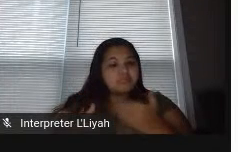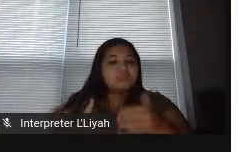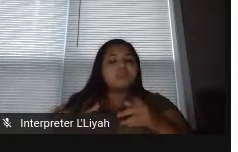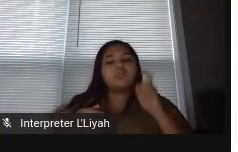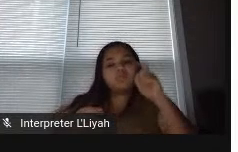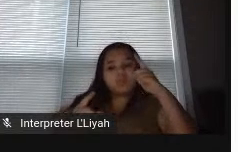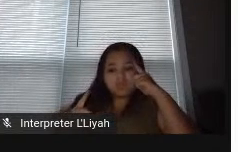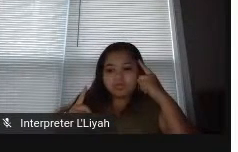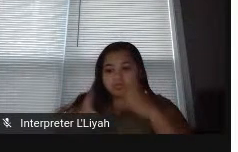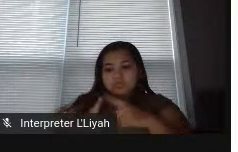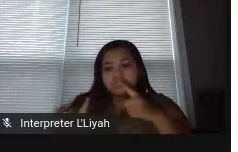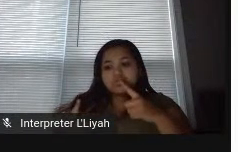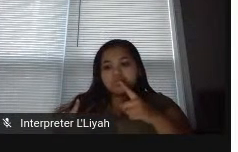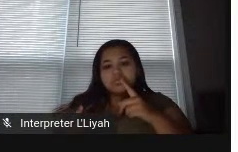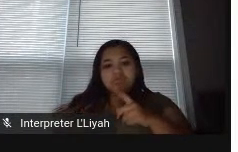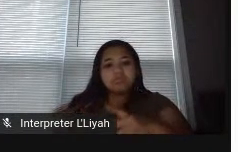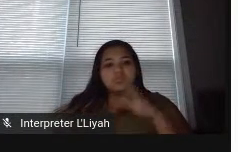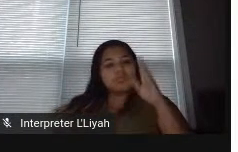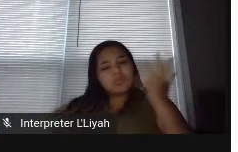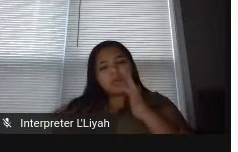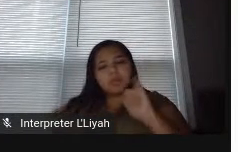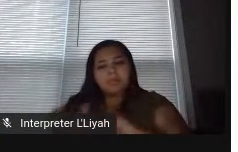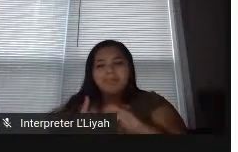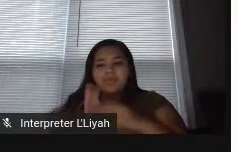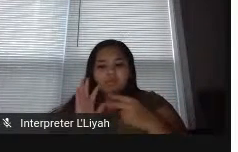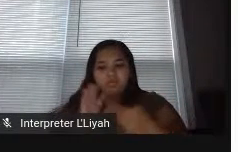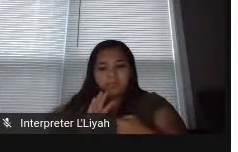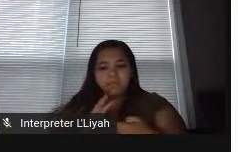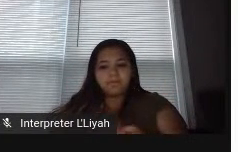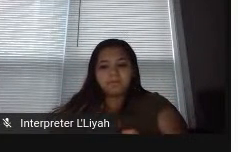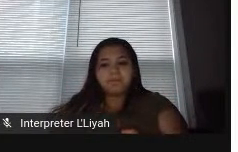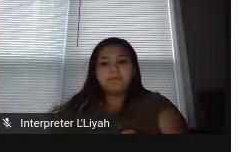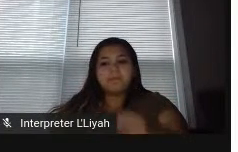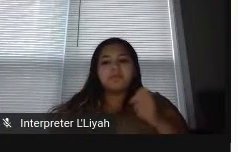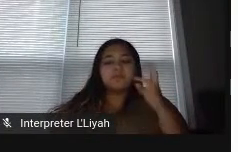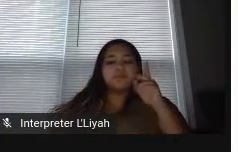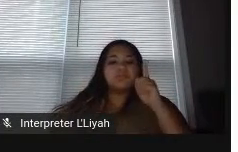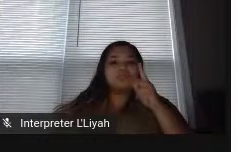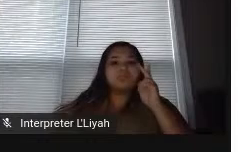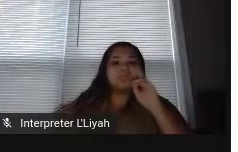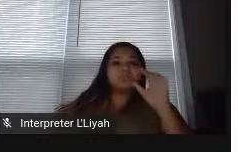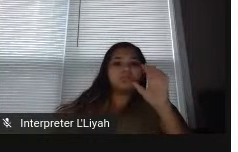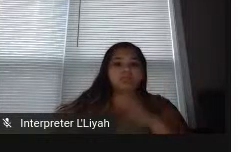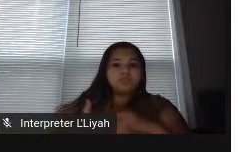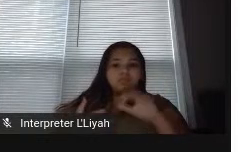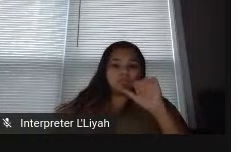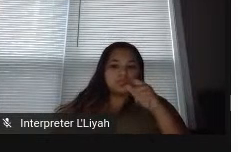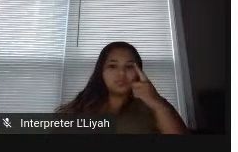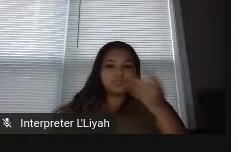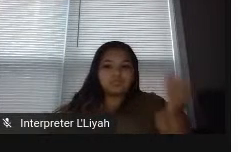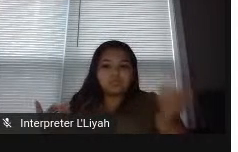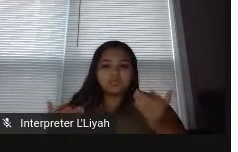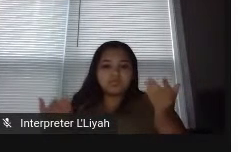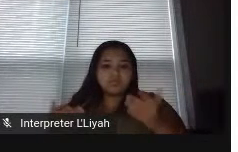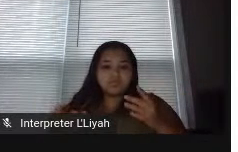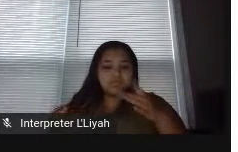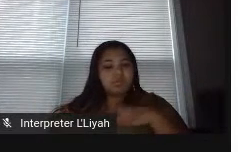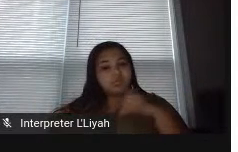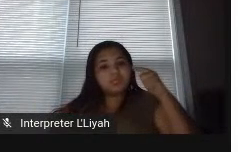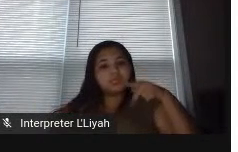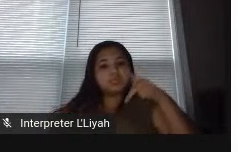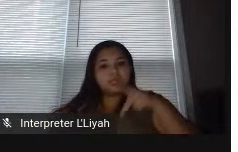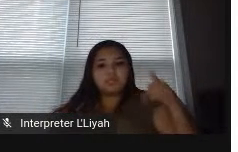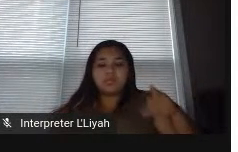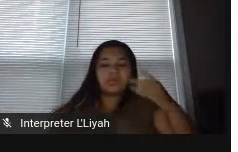in the IEP? That's basically what it means. You see some other ones here. If you like this